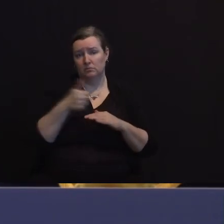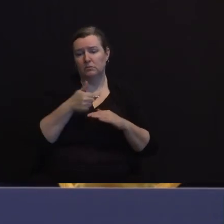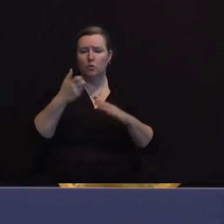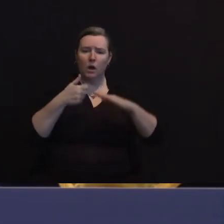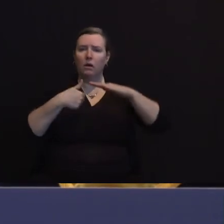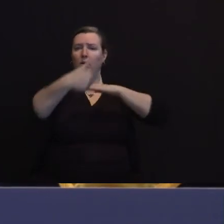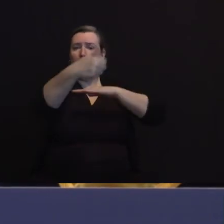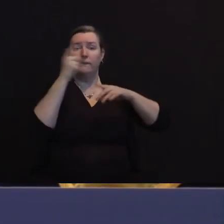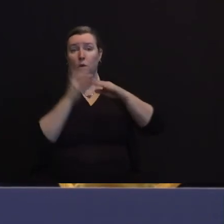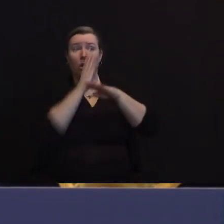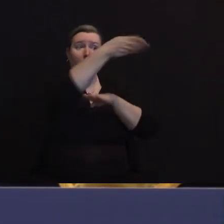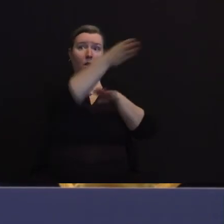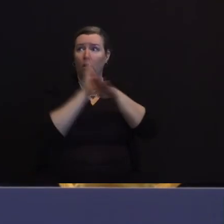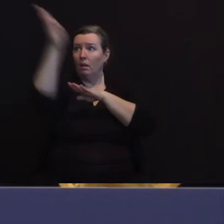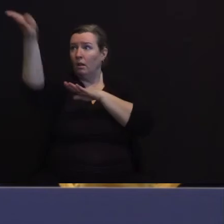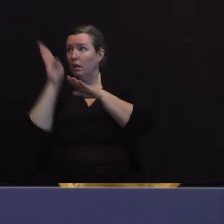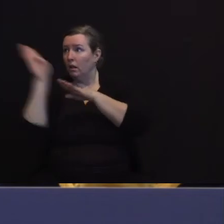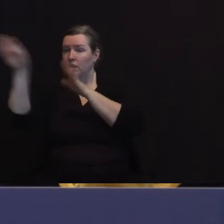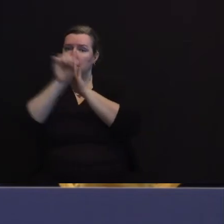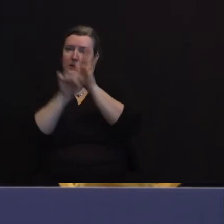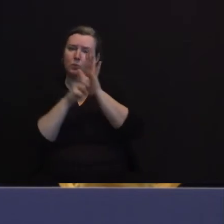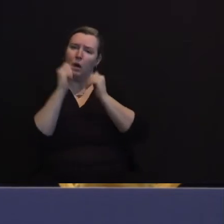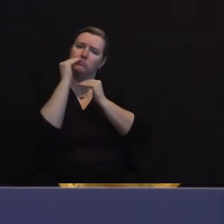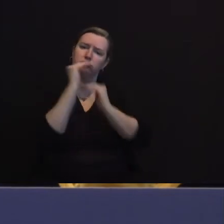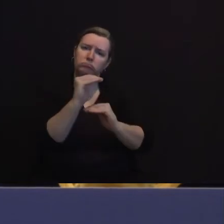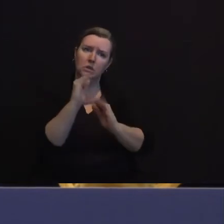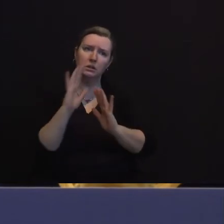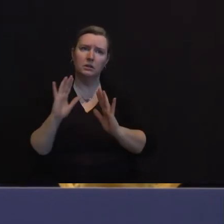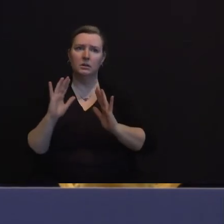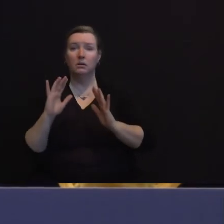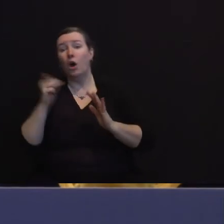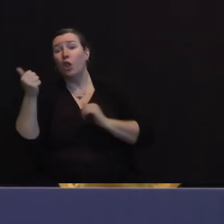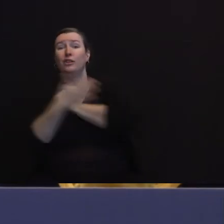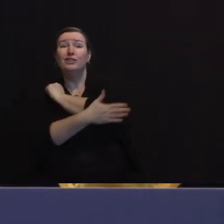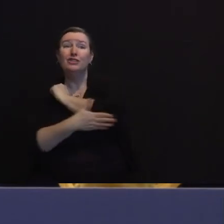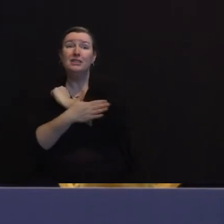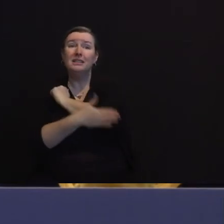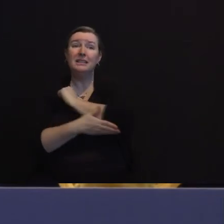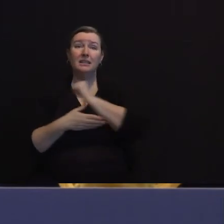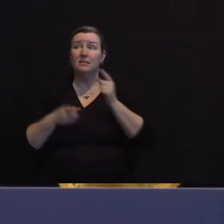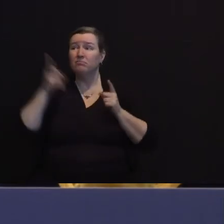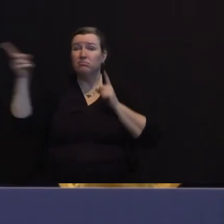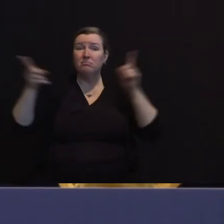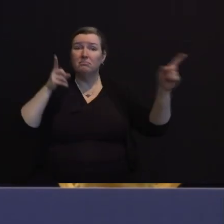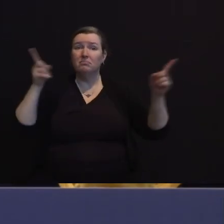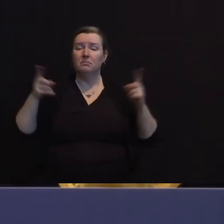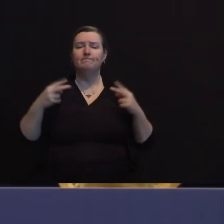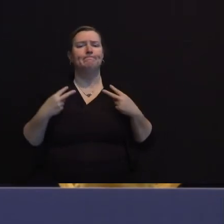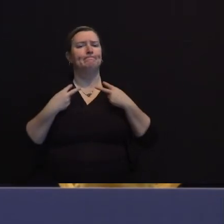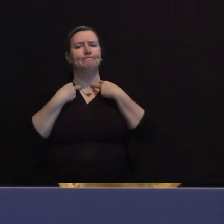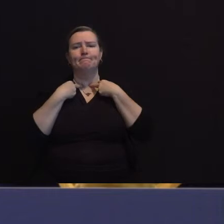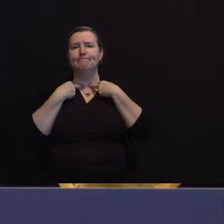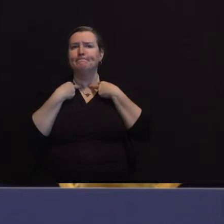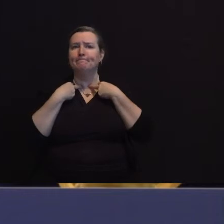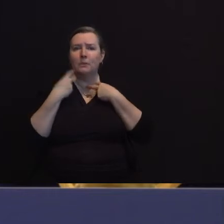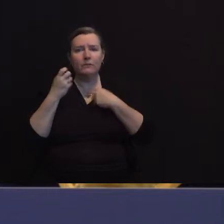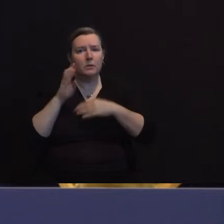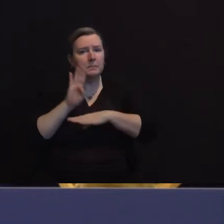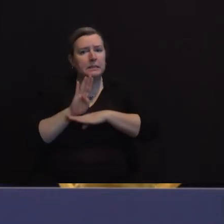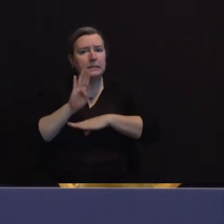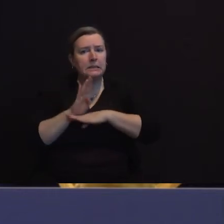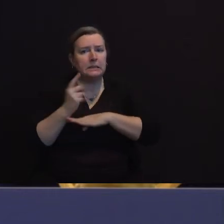be, particularly if you need to travel for your business or your profession, but it's pretty clear that has a lot of